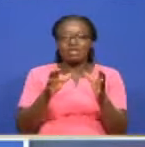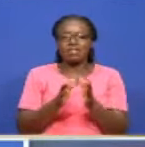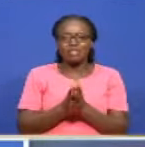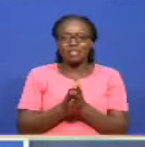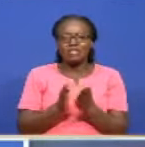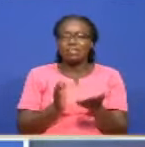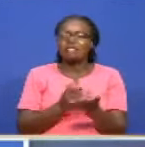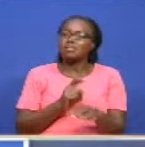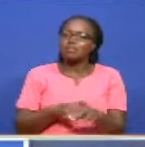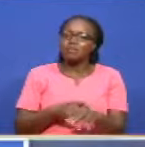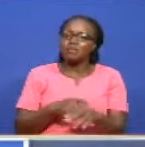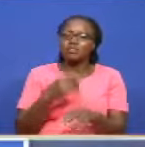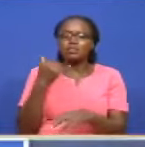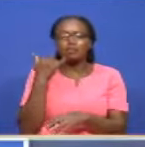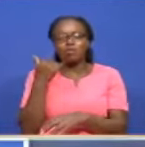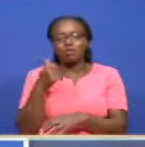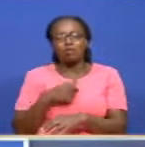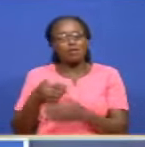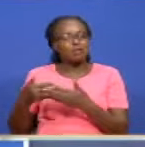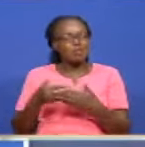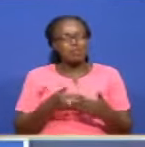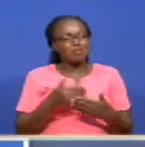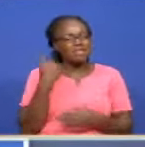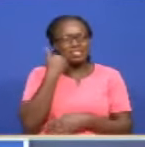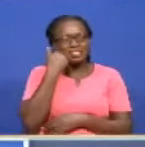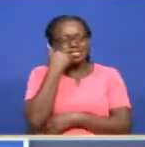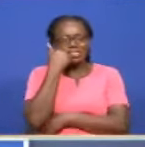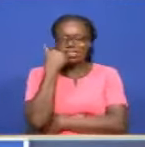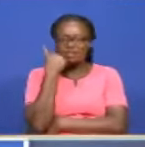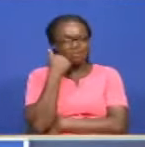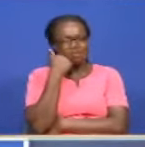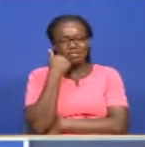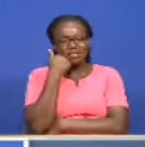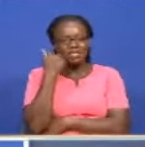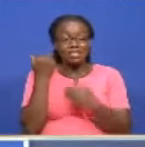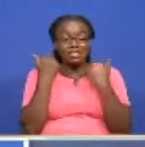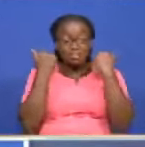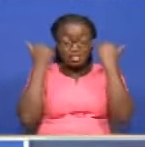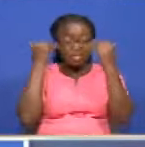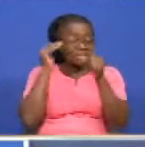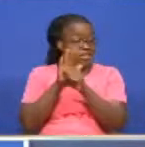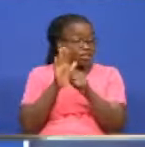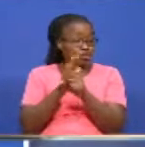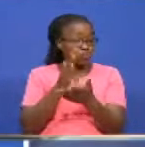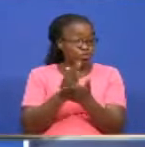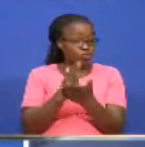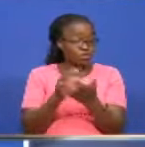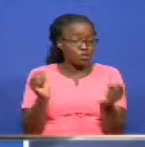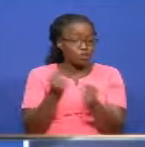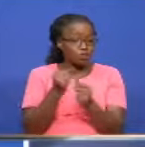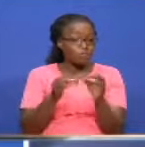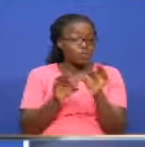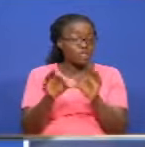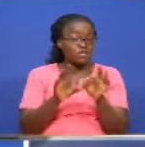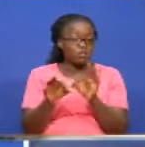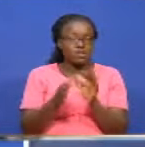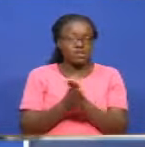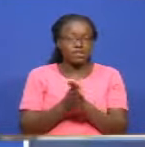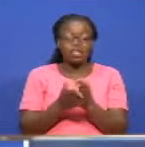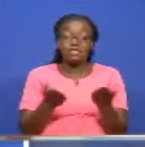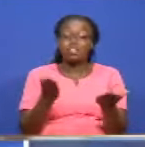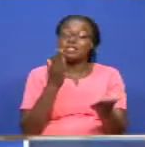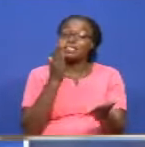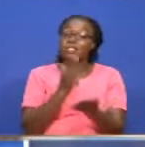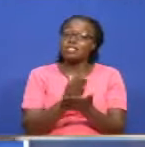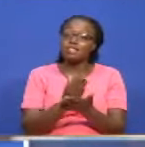me, they tell me my daughter, she's sick. Sometimes a lot of stress, I can't even tell you. This thing is real. For me,